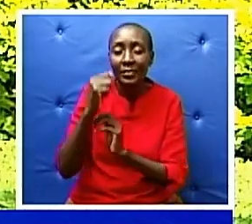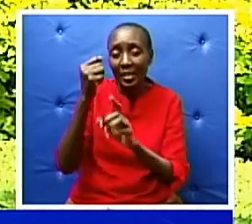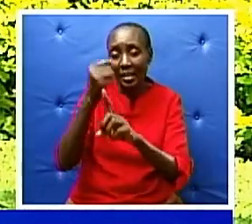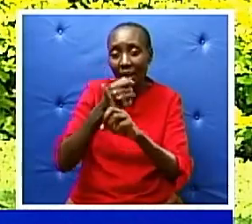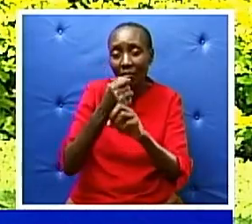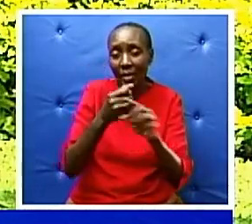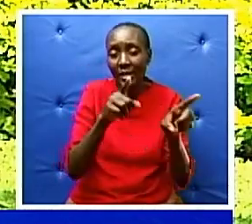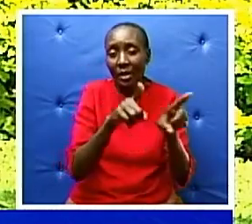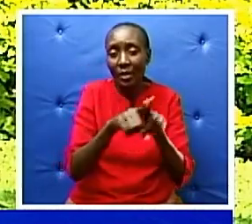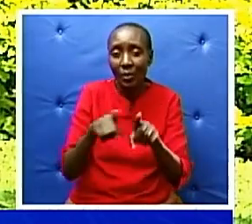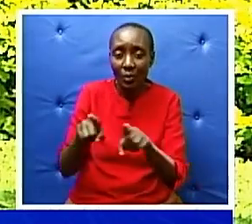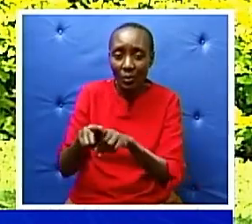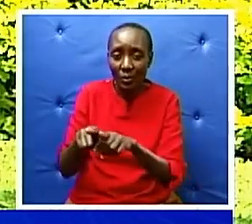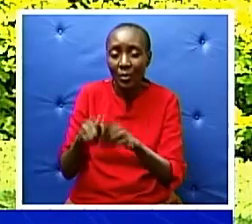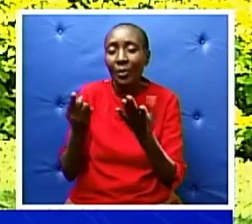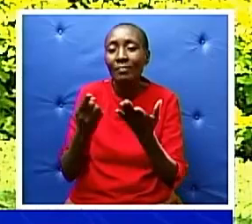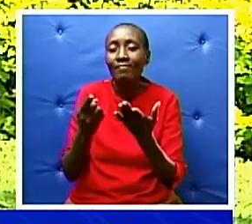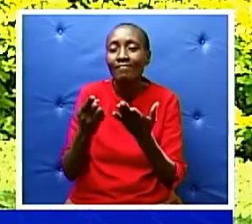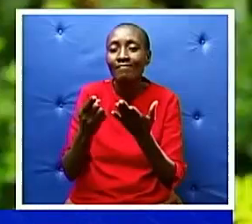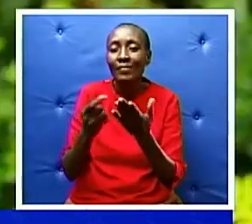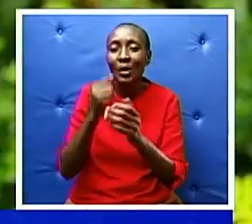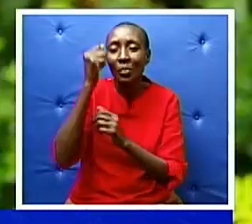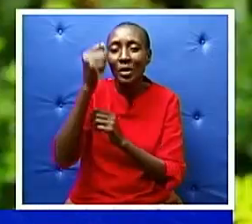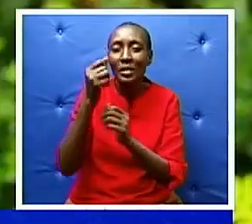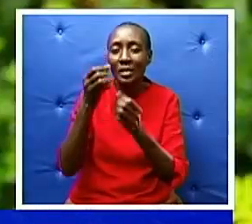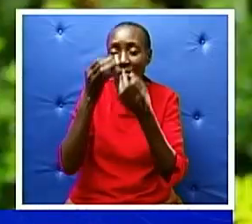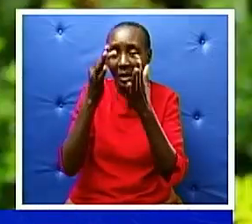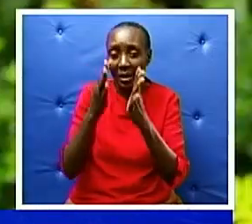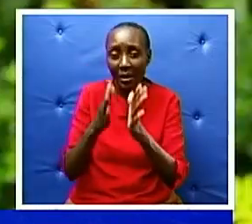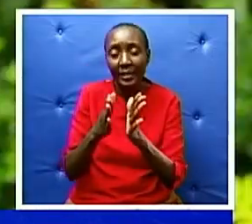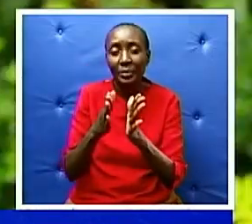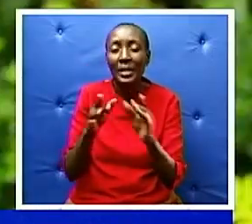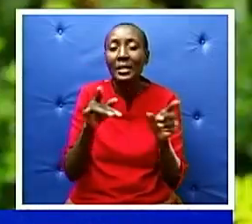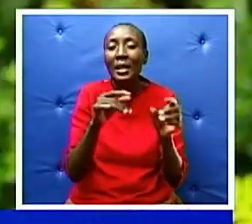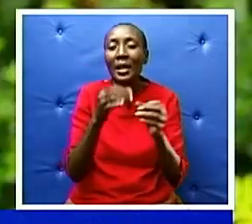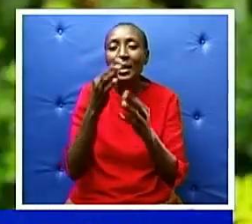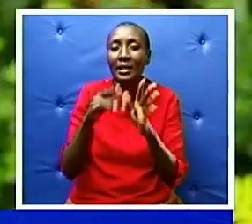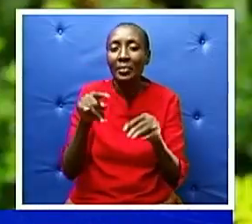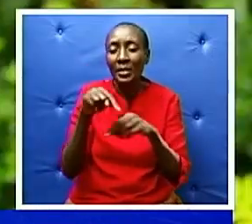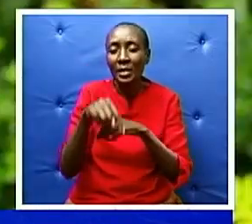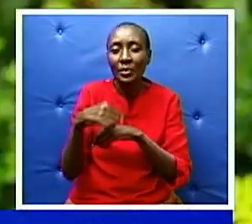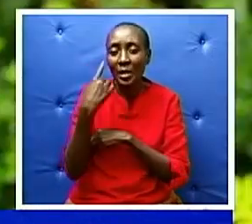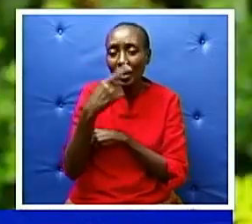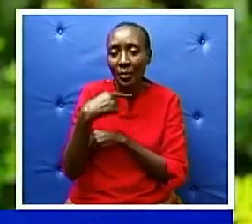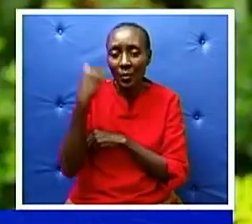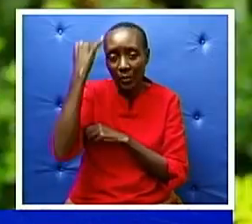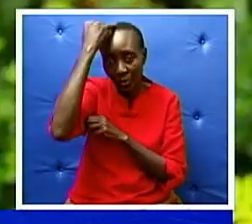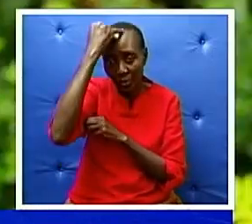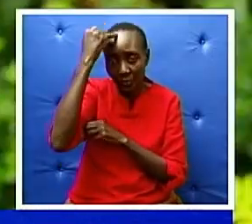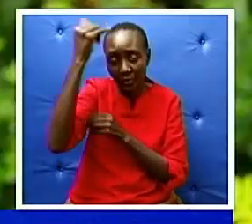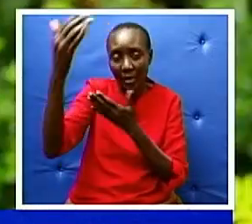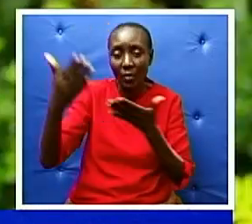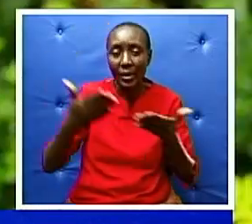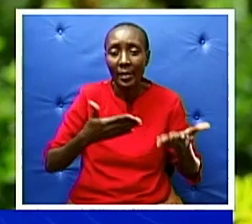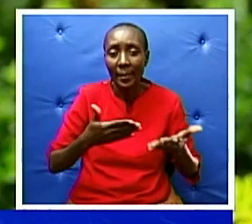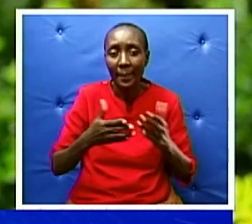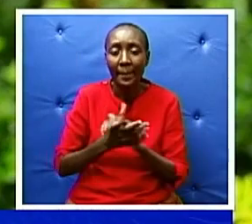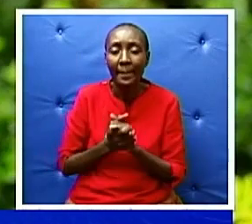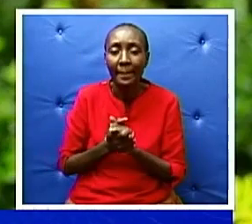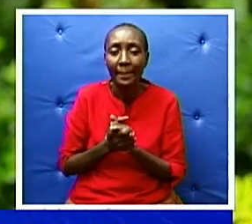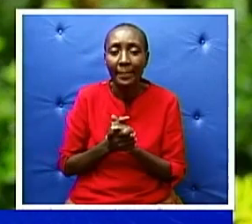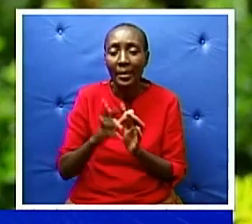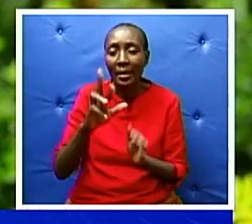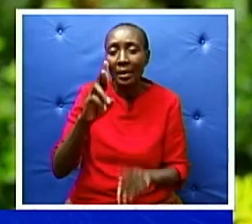karibu. Oh, and our sign language interpreter for today is Josephine Ouko. Welcome to the program. So,